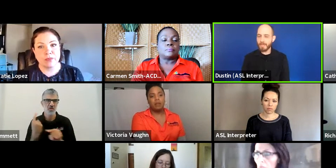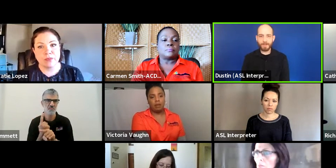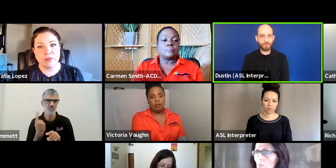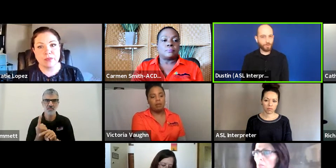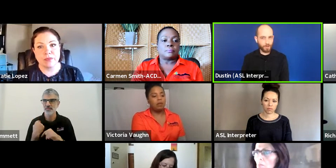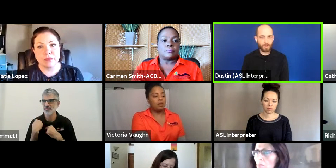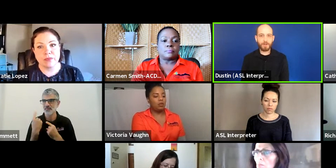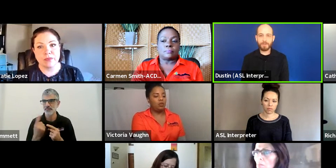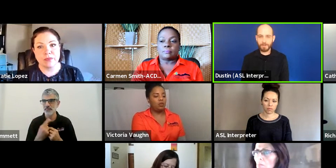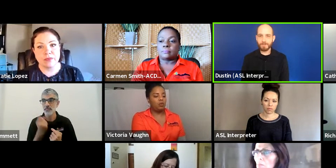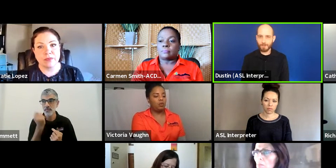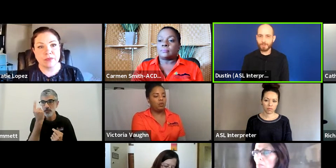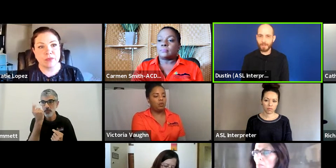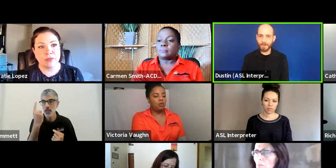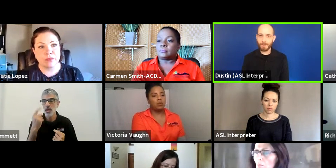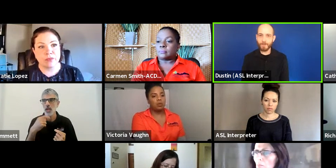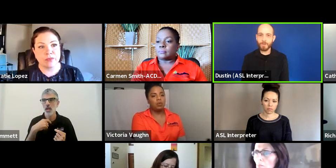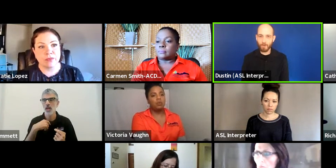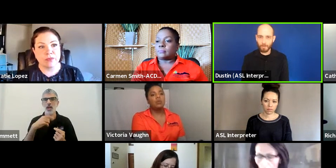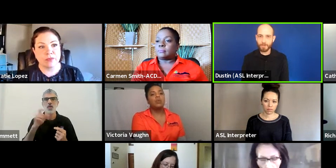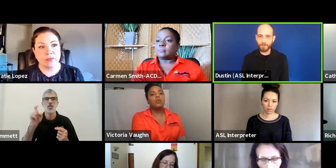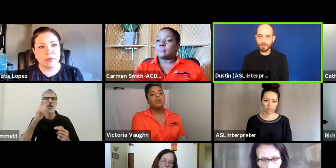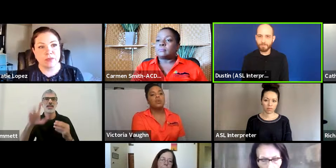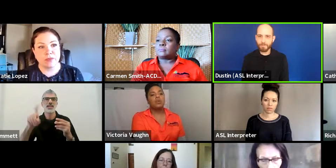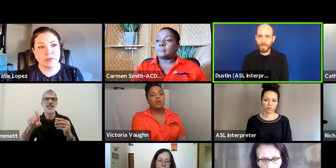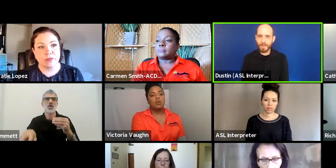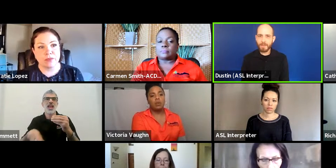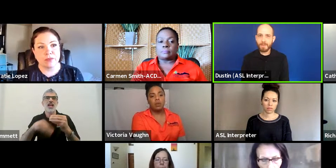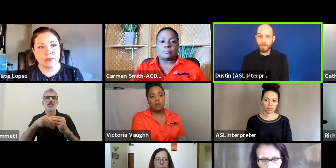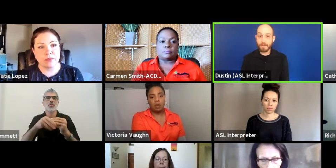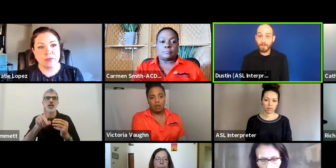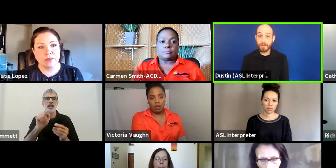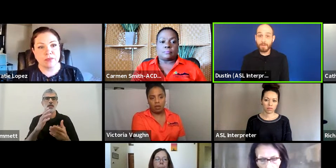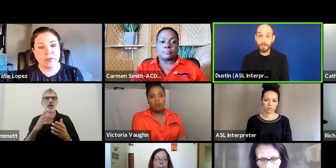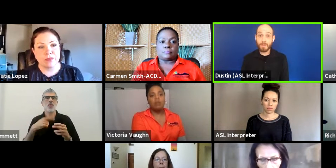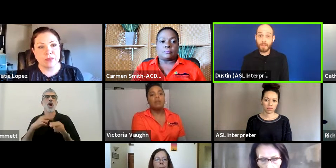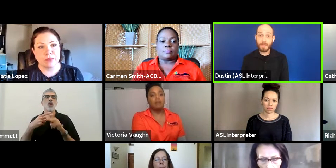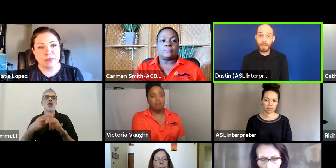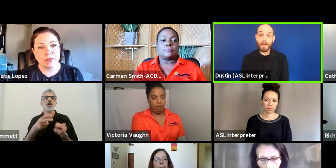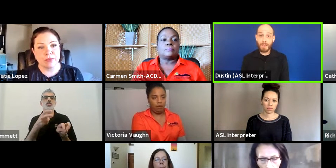We'll be meeting at 2 o'clock, just like we normally do.